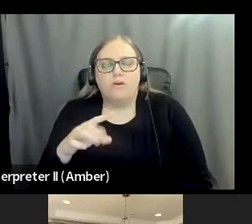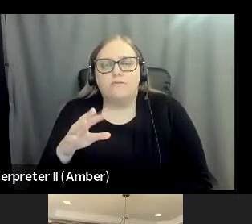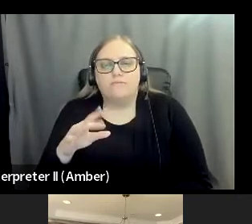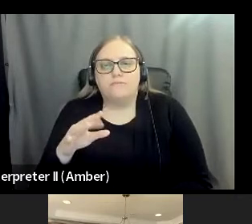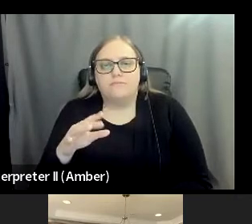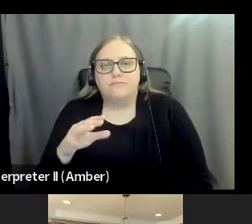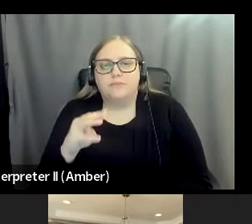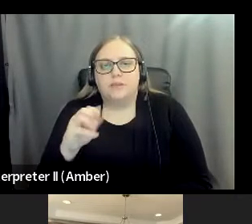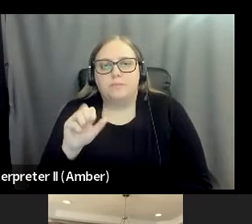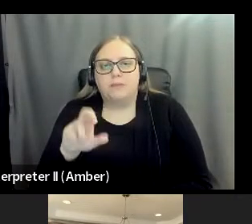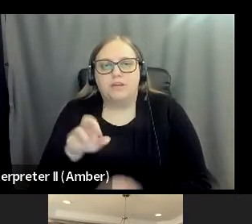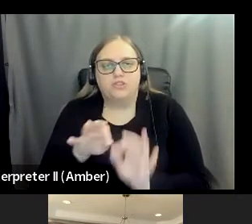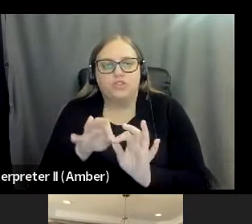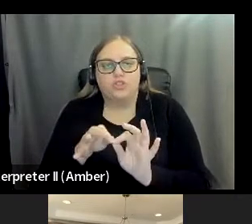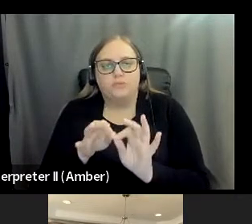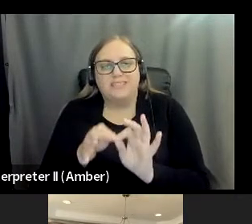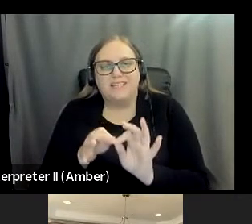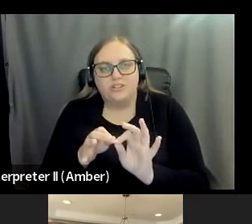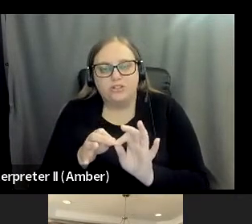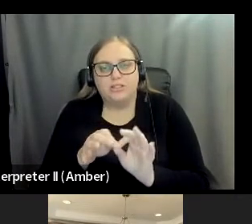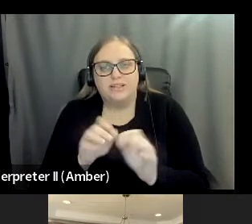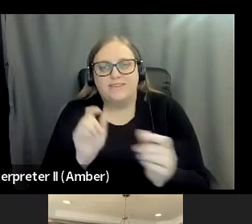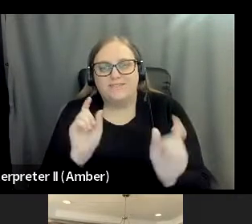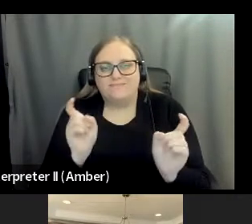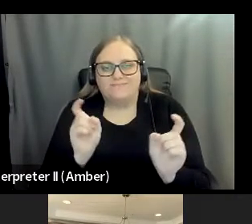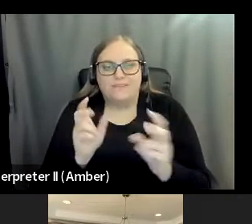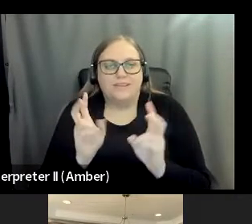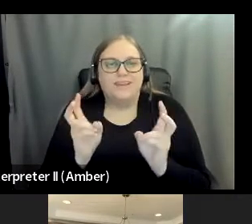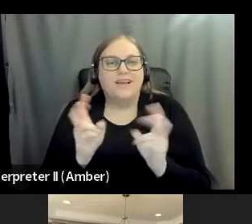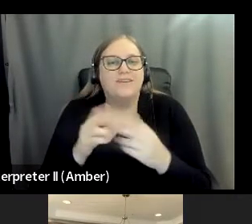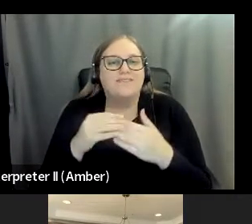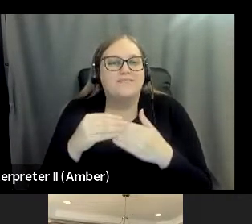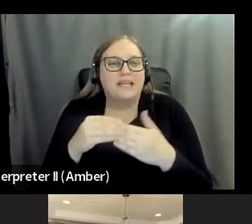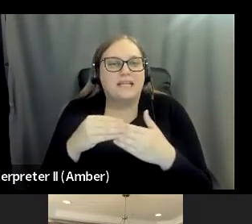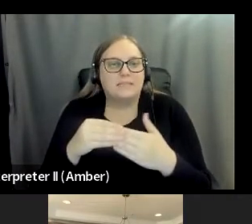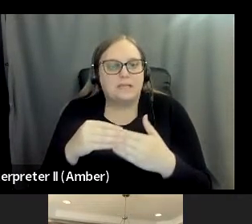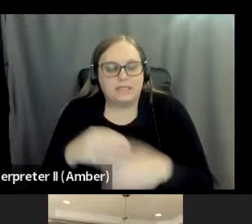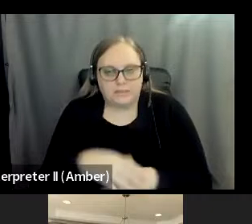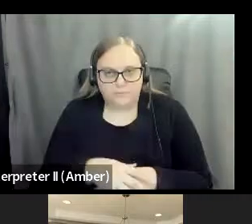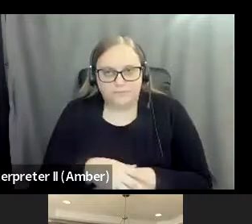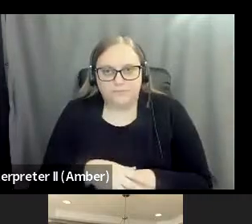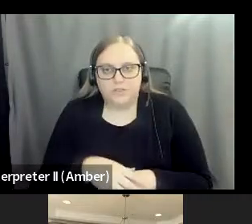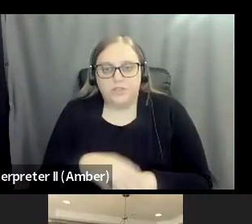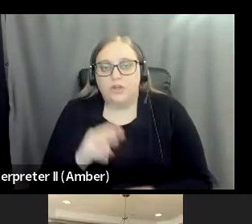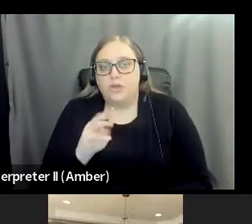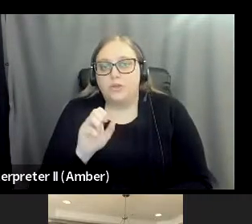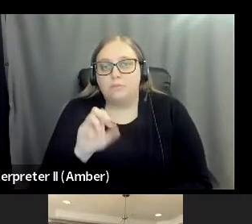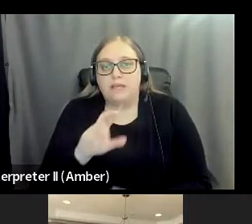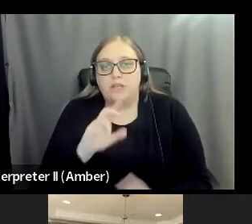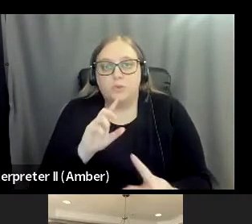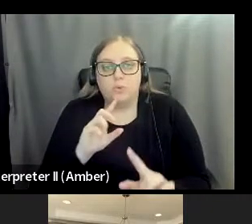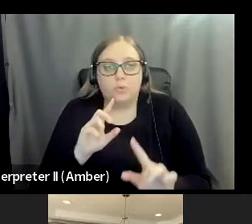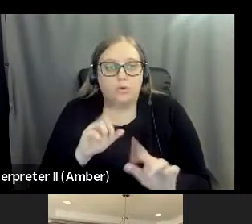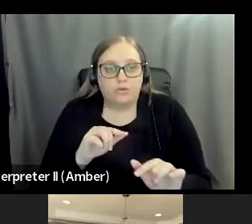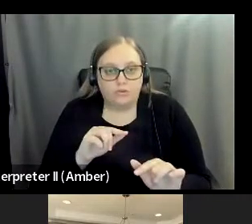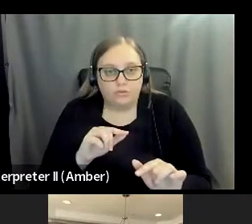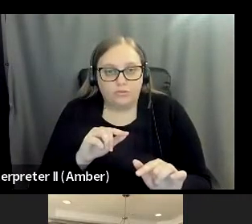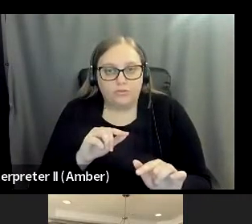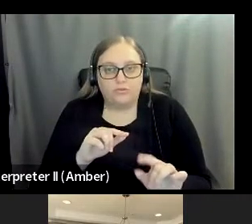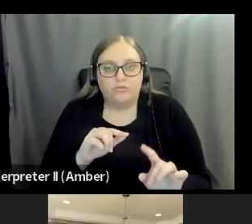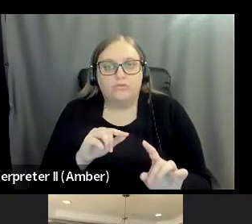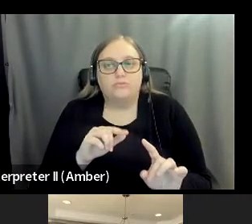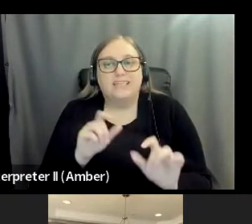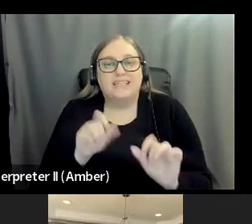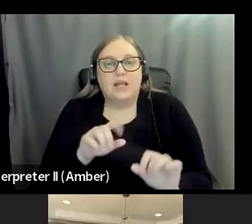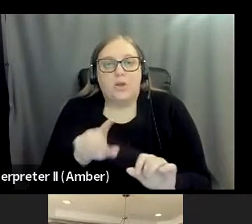the mayor's interpretation of flexibility. And I'll start with this. The mayor's order, which can